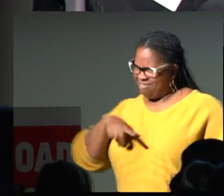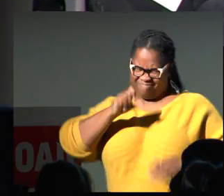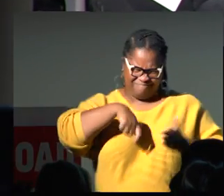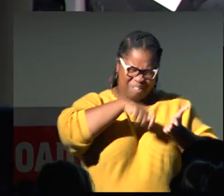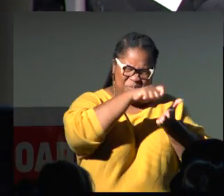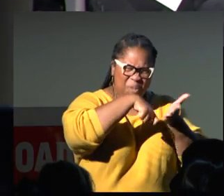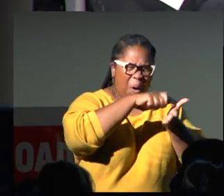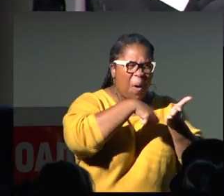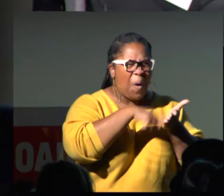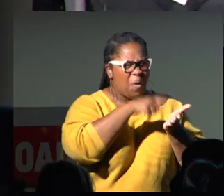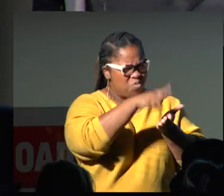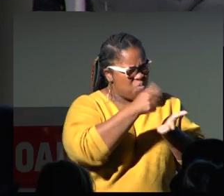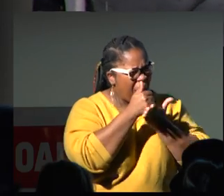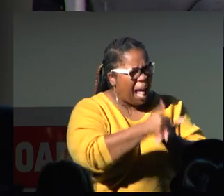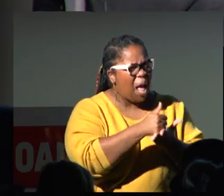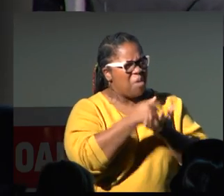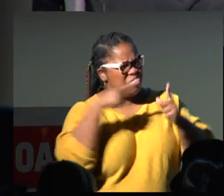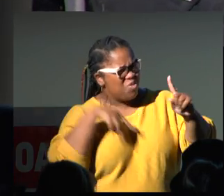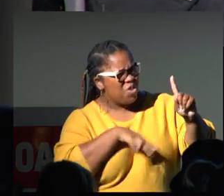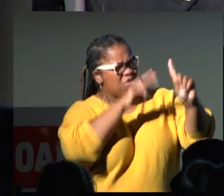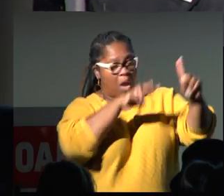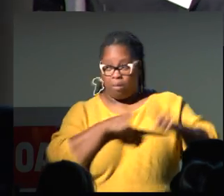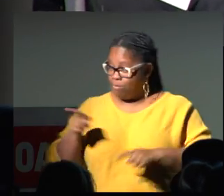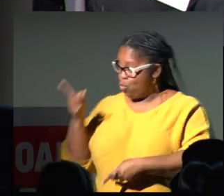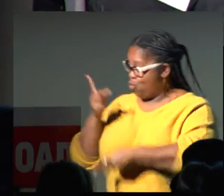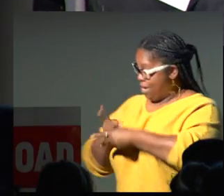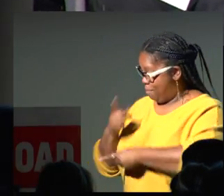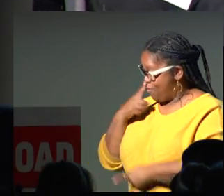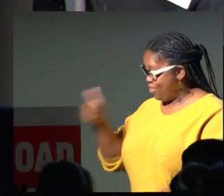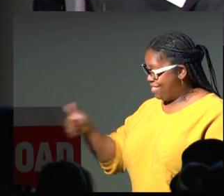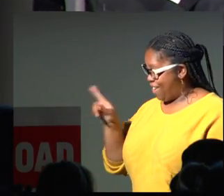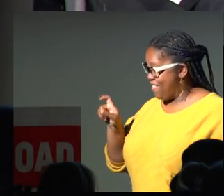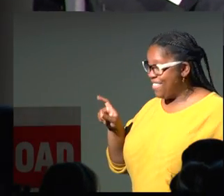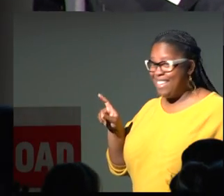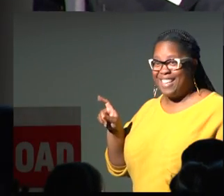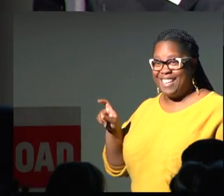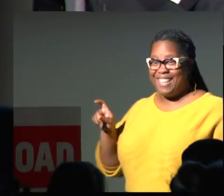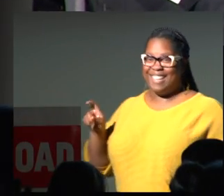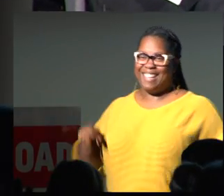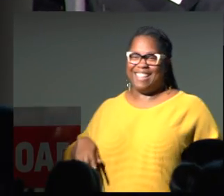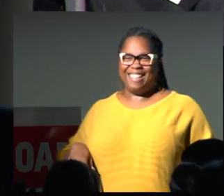about how he looks up to you and the You kept that card for yourself, huh?